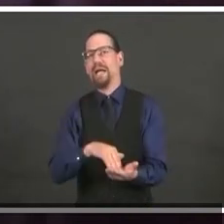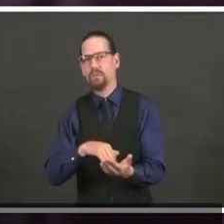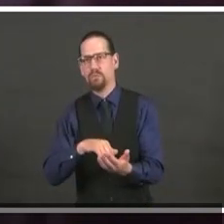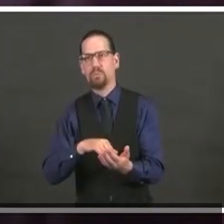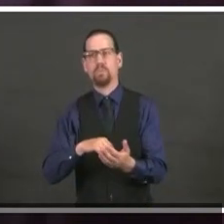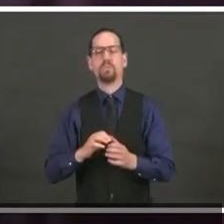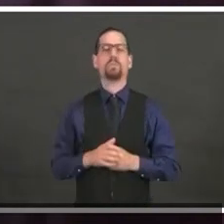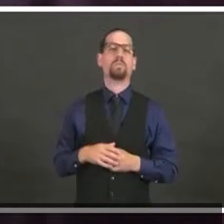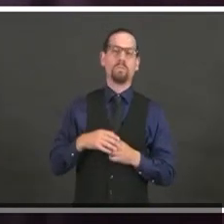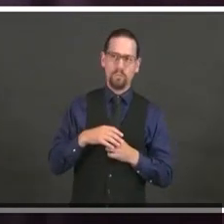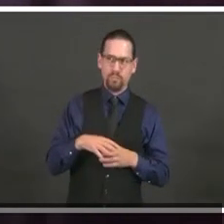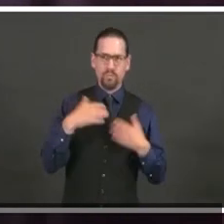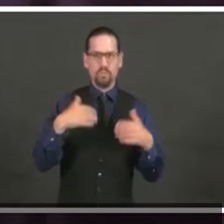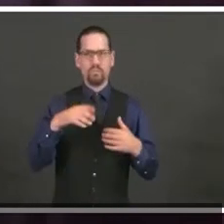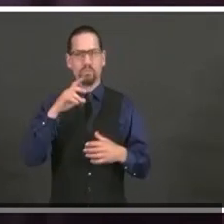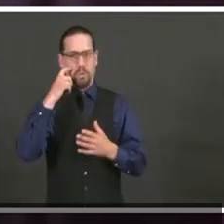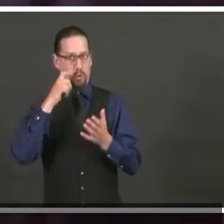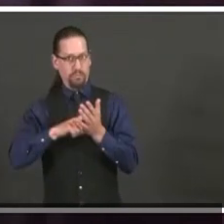if you can.